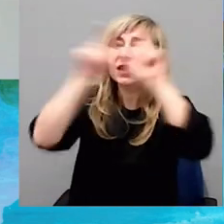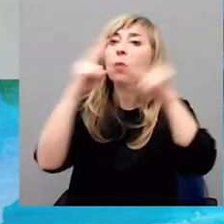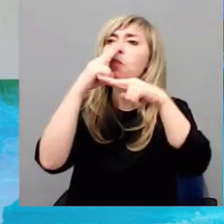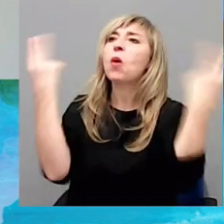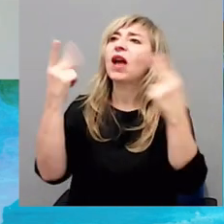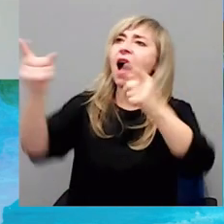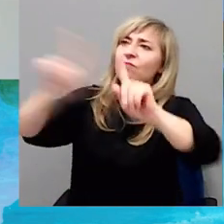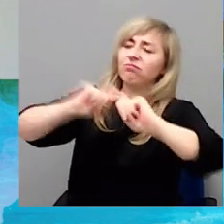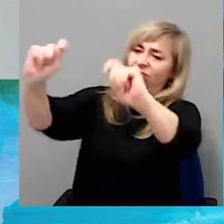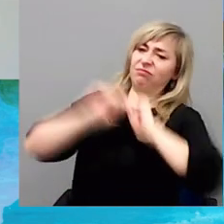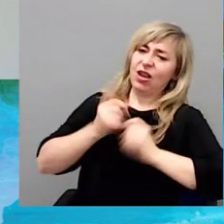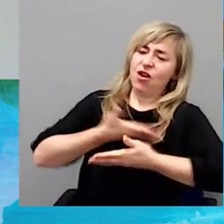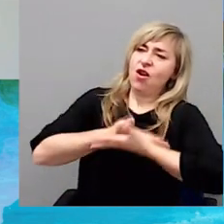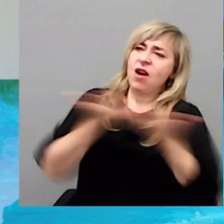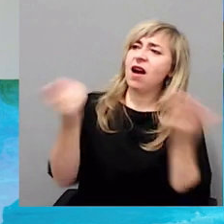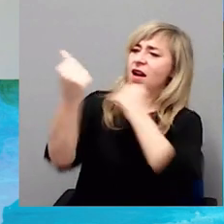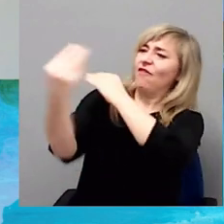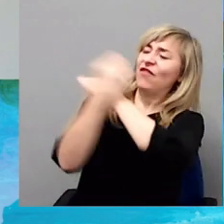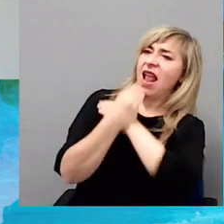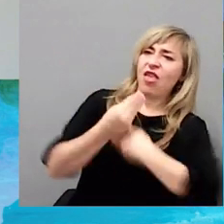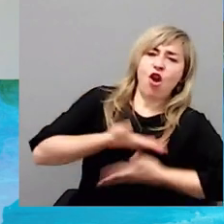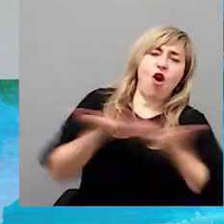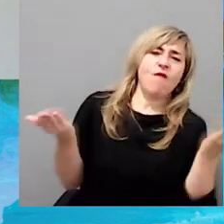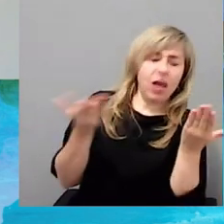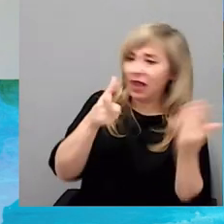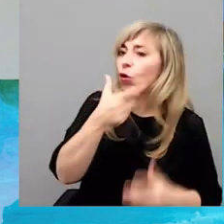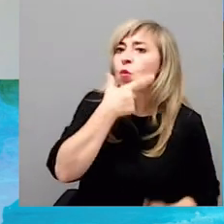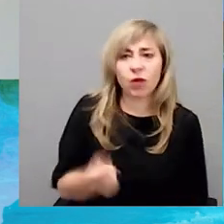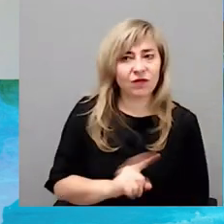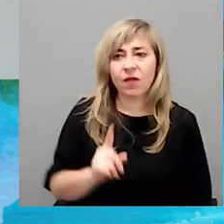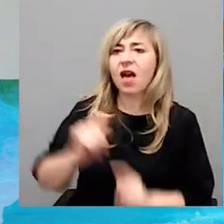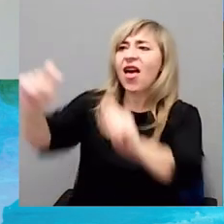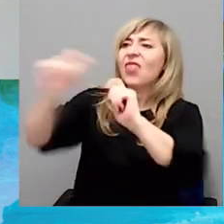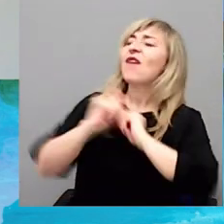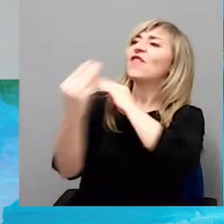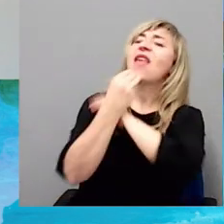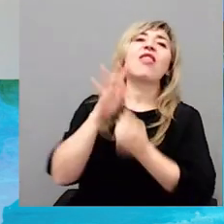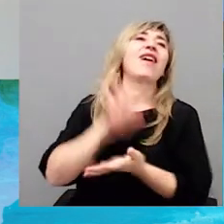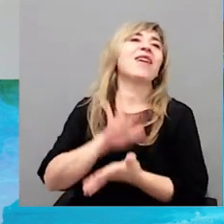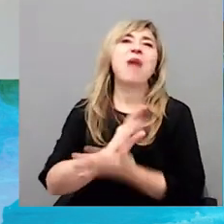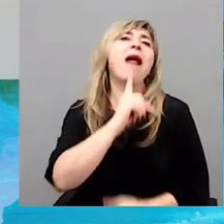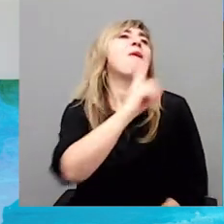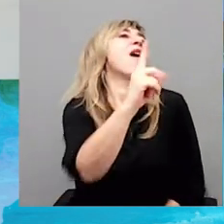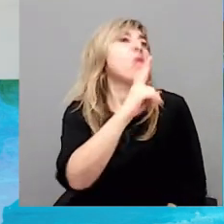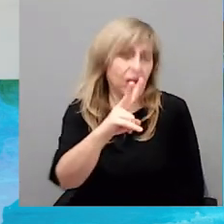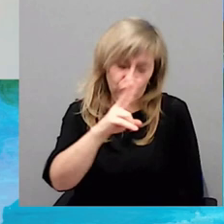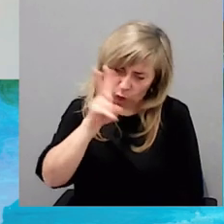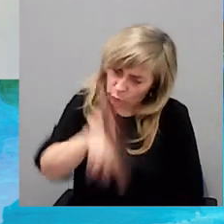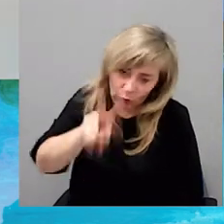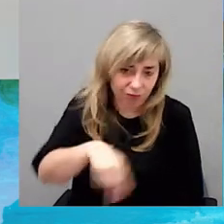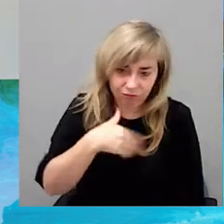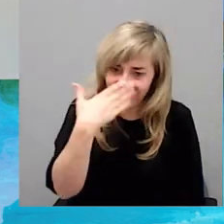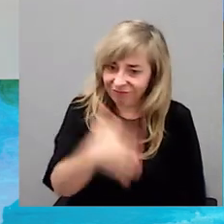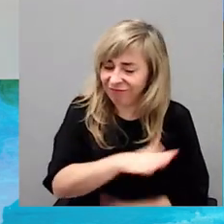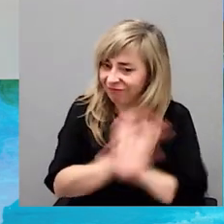find a public institution that is happy to trust us and provide us funding for in the long term.